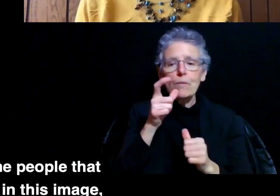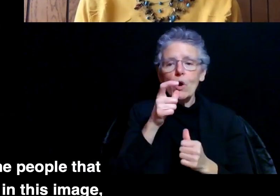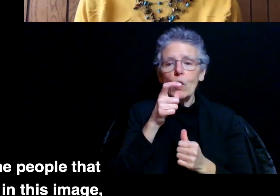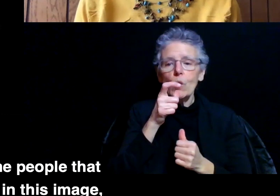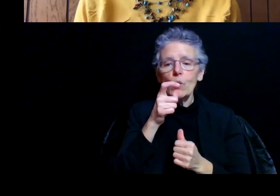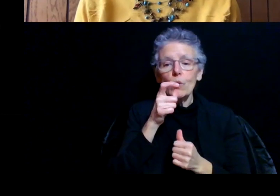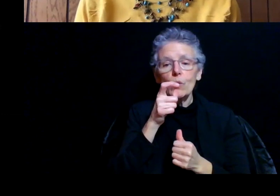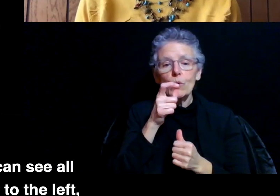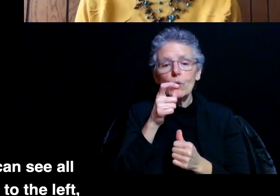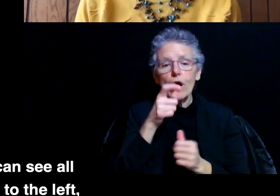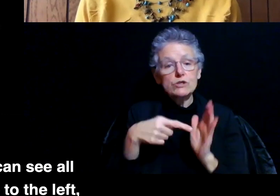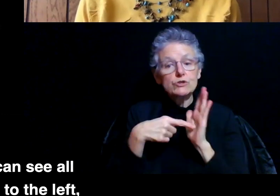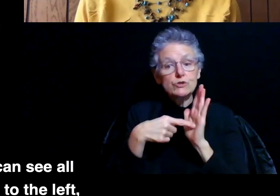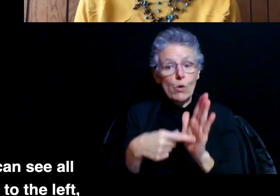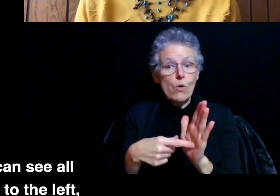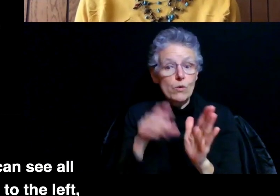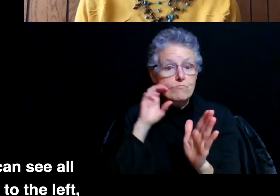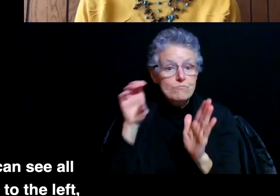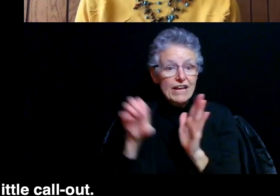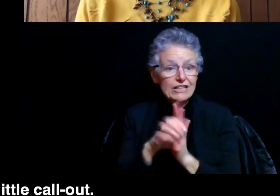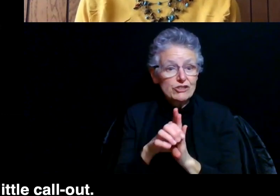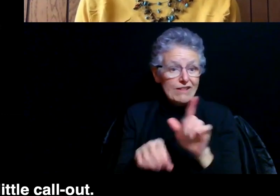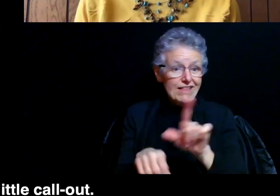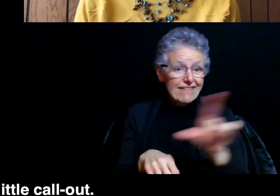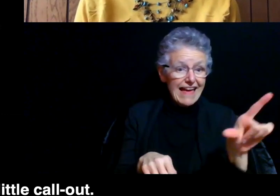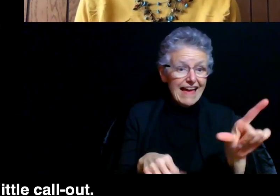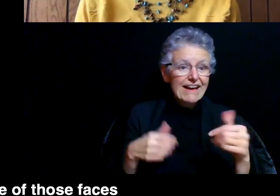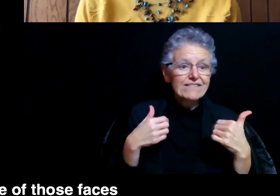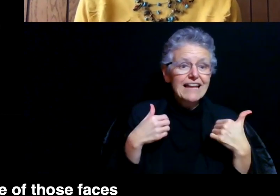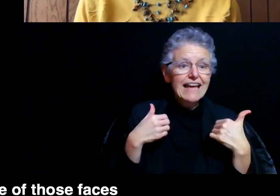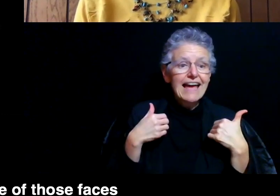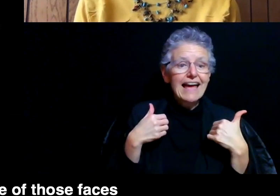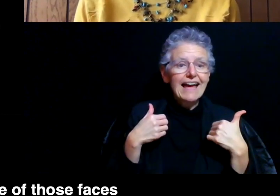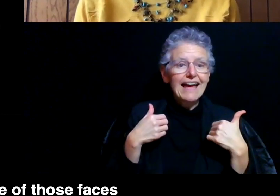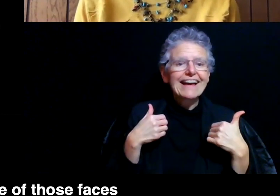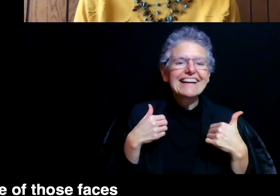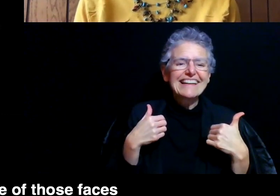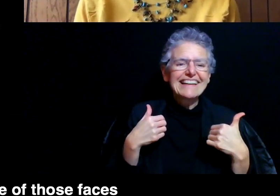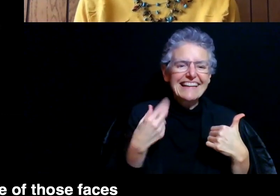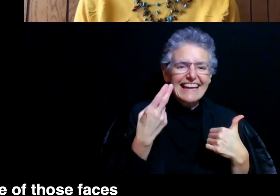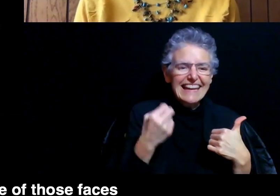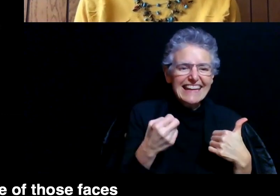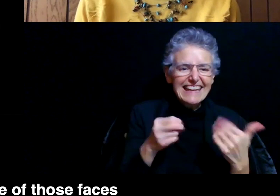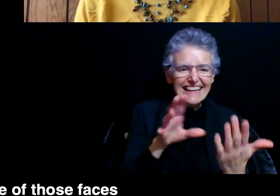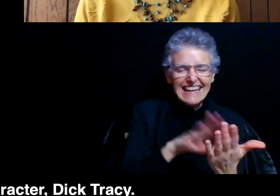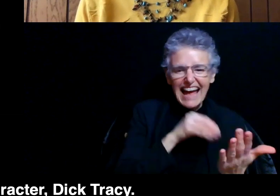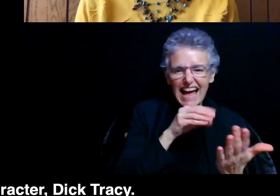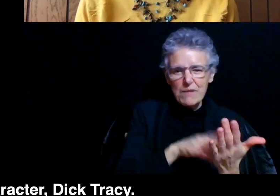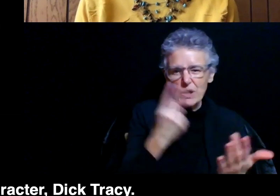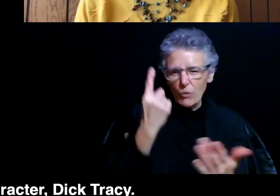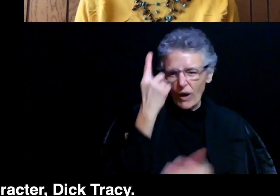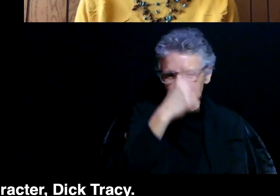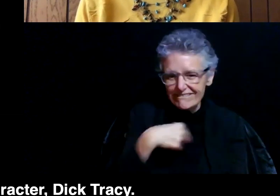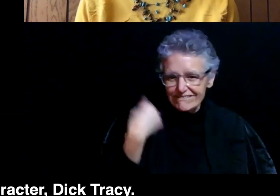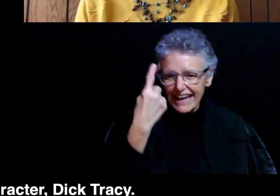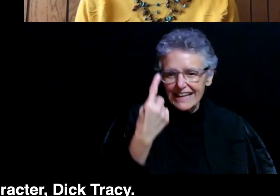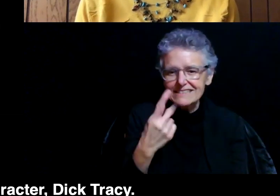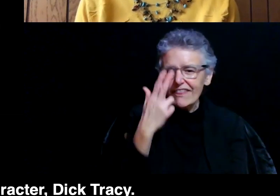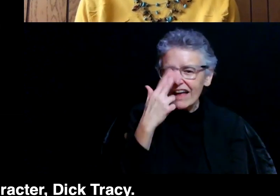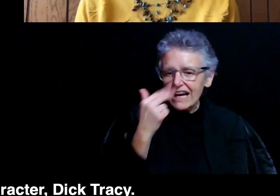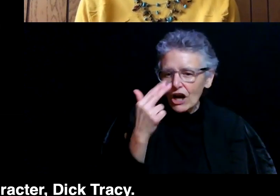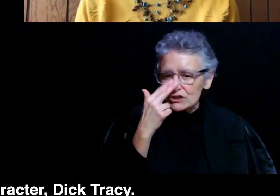shown in this image, if you can see all the way to the left, there's a little call out. He based one of those faces on the